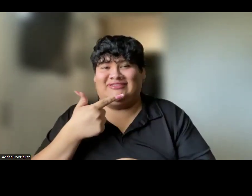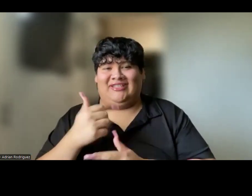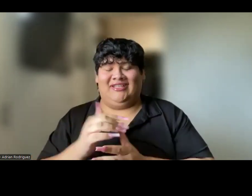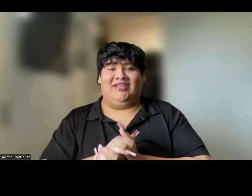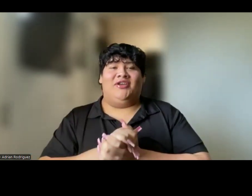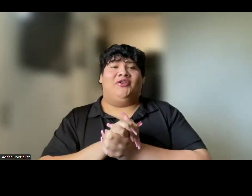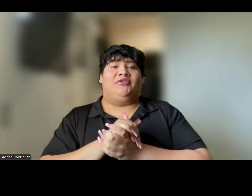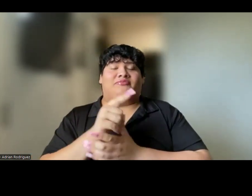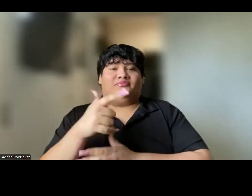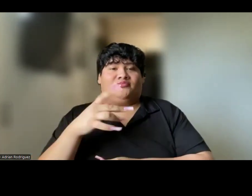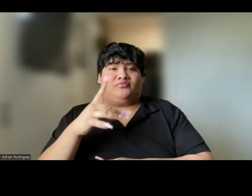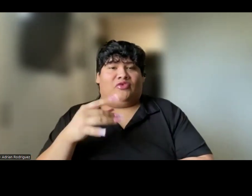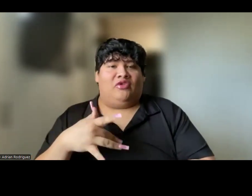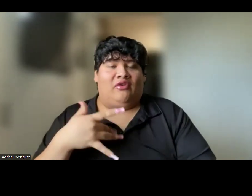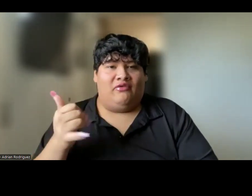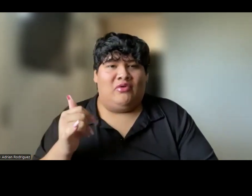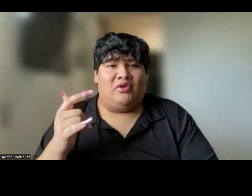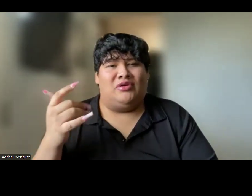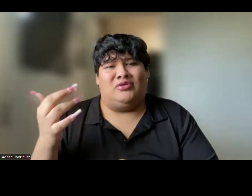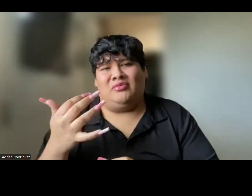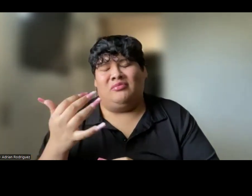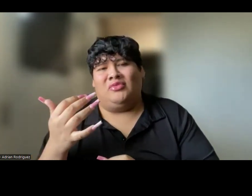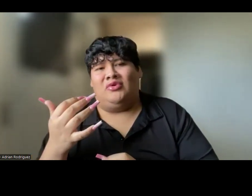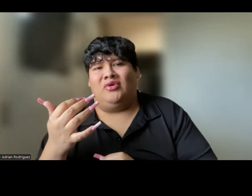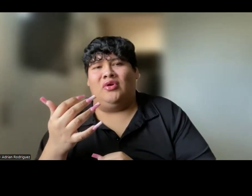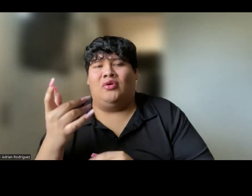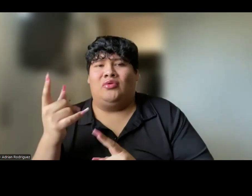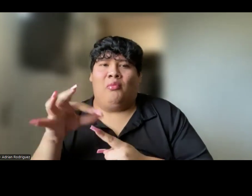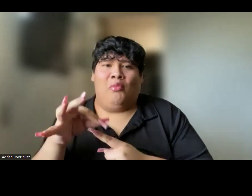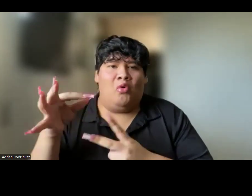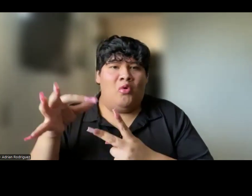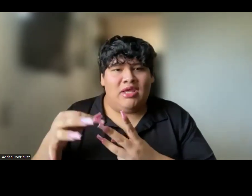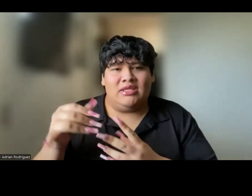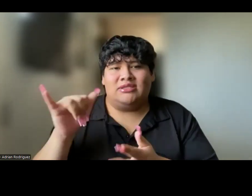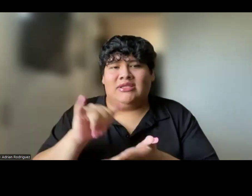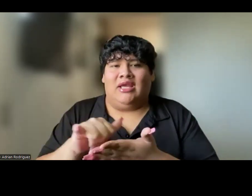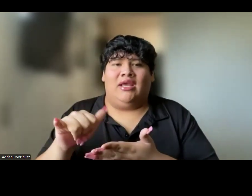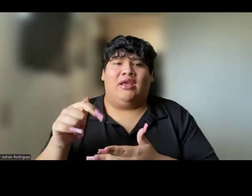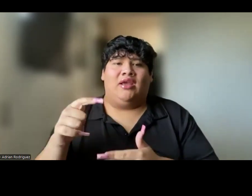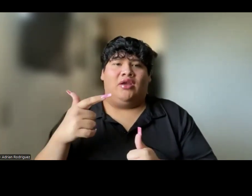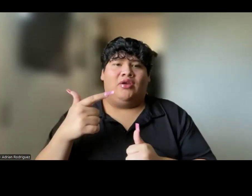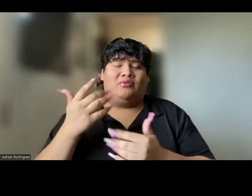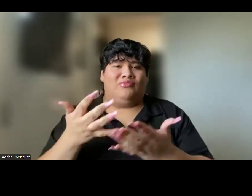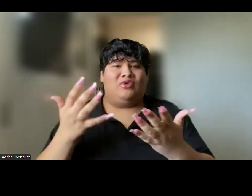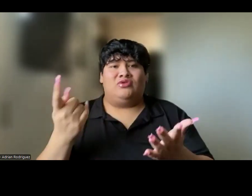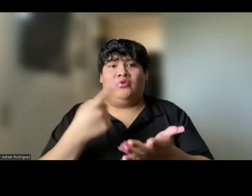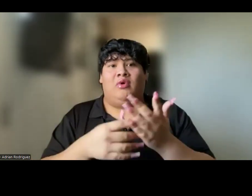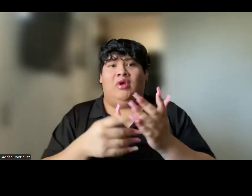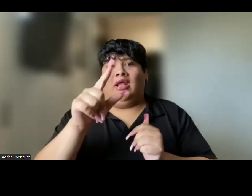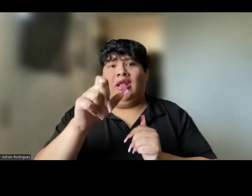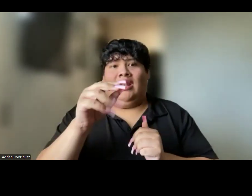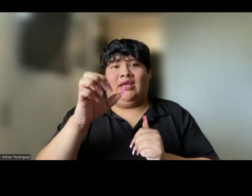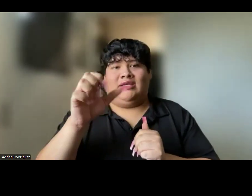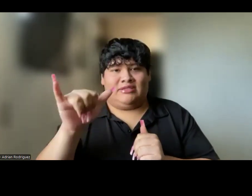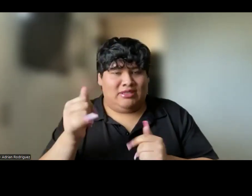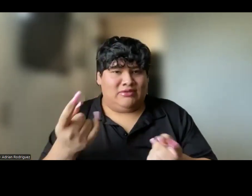think just to kind of make a couple points about, the kind of things that are kind of like legacy building